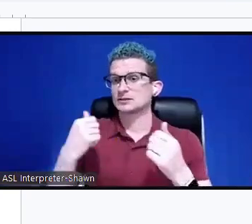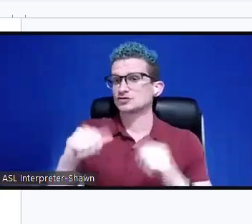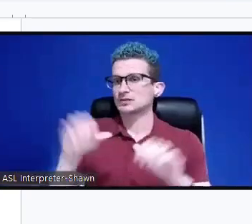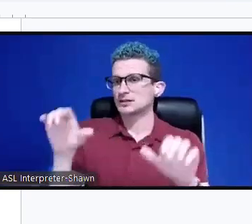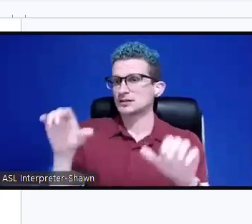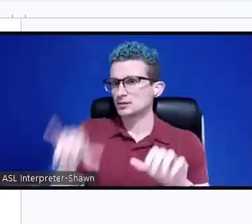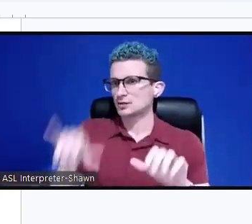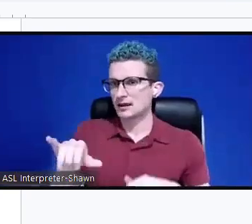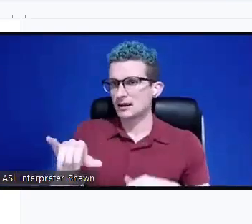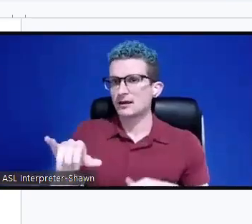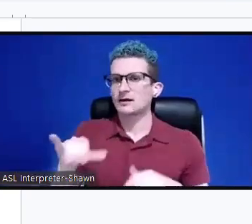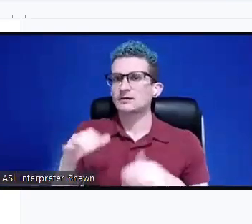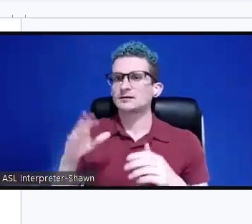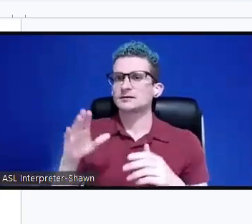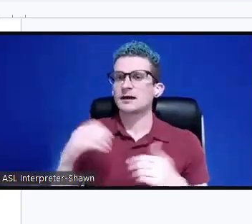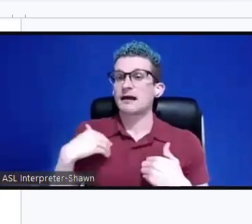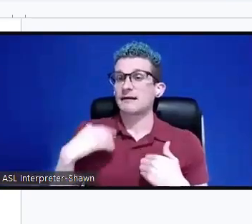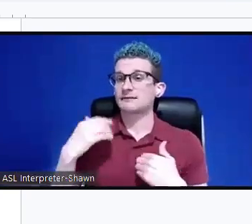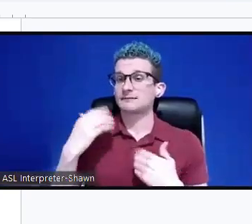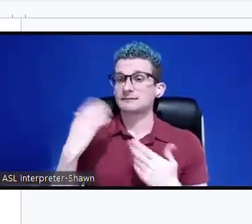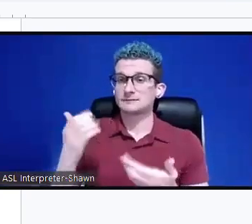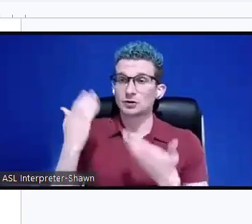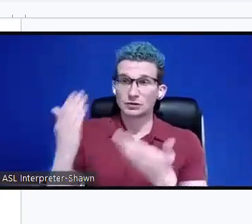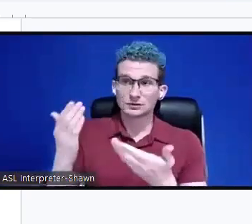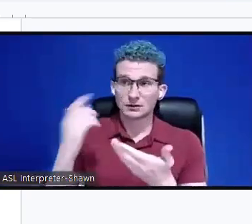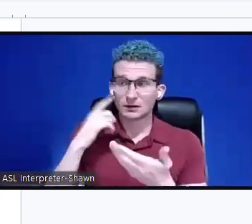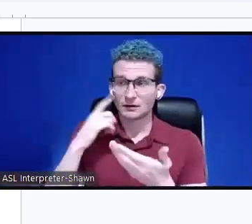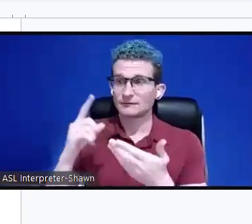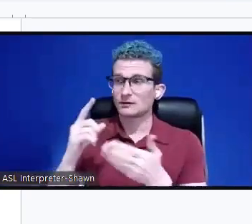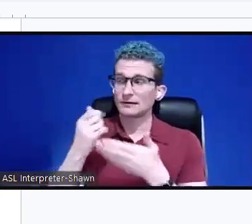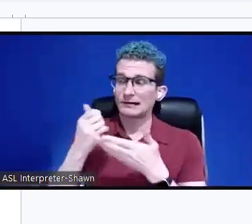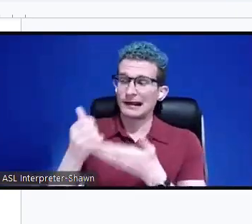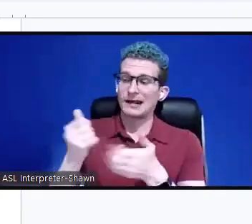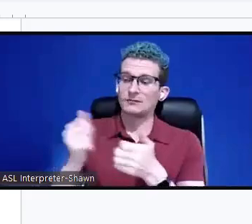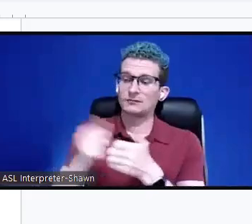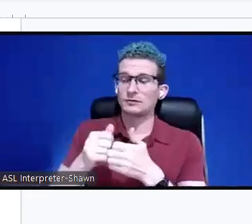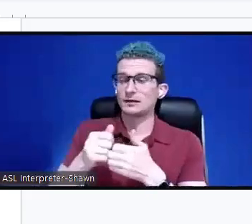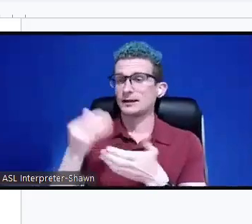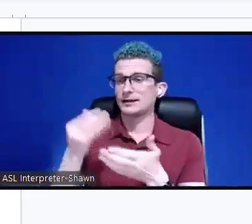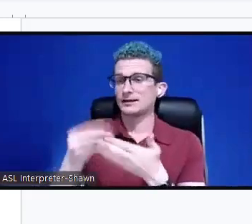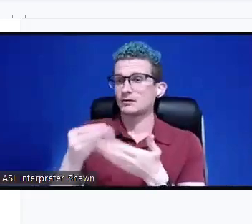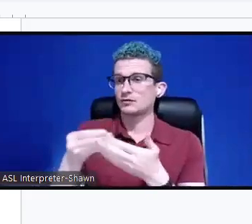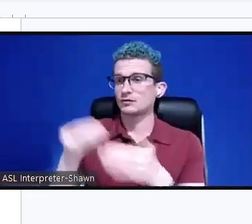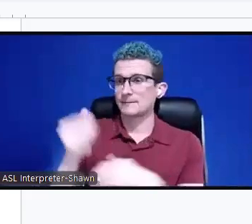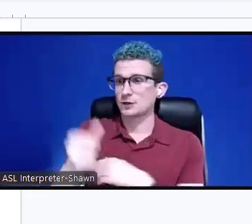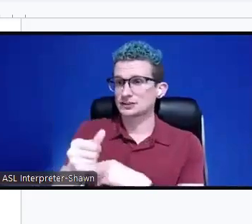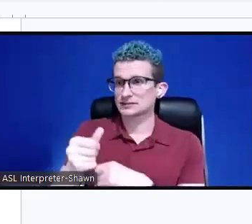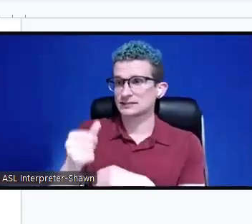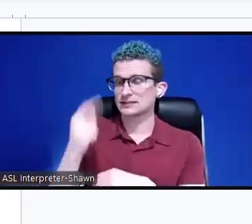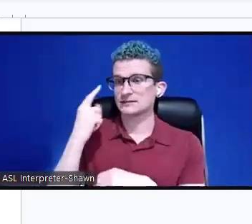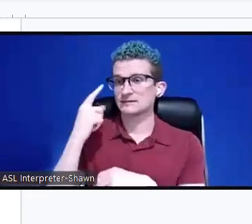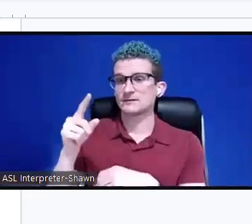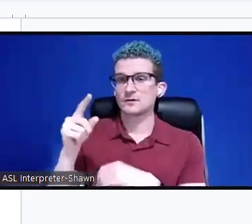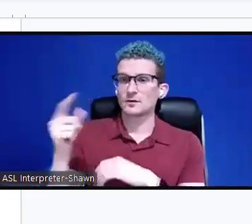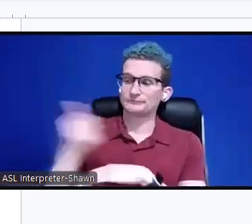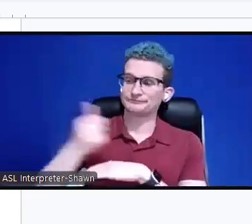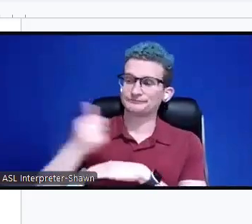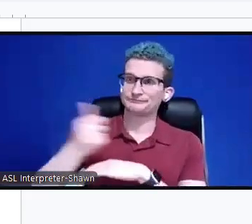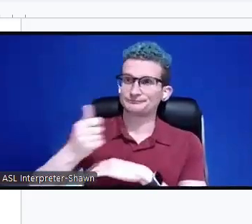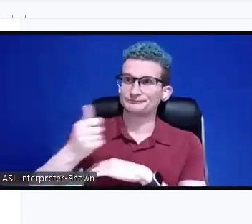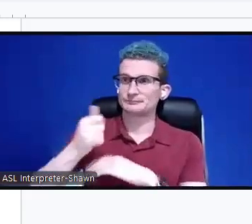proposal to at least help with possible reimbursement for those hybrid meetings, at least, for like mileage and things like